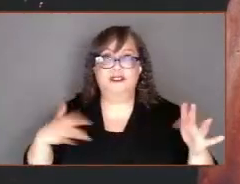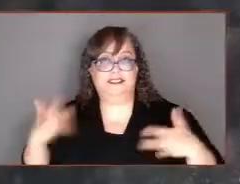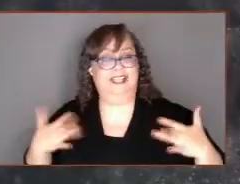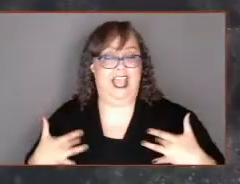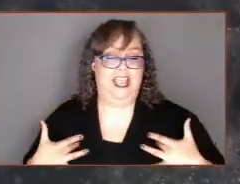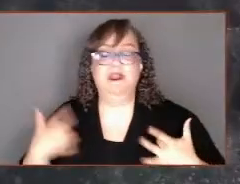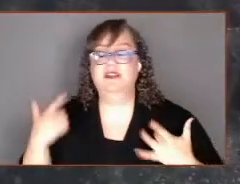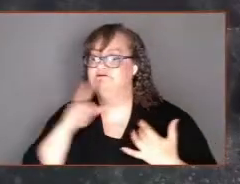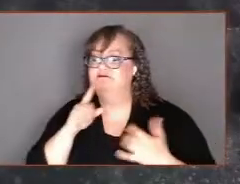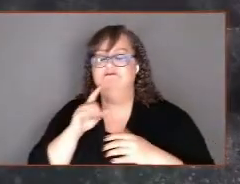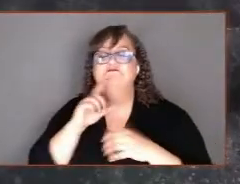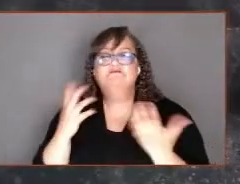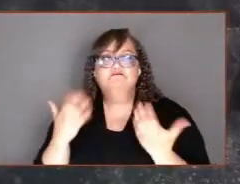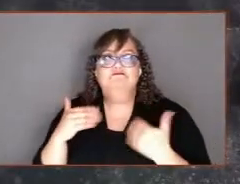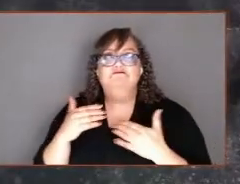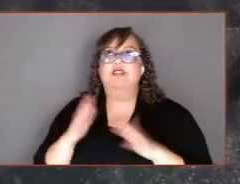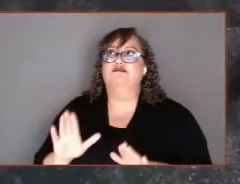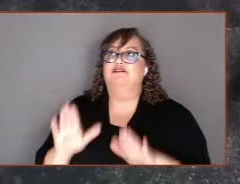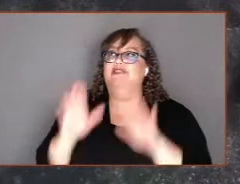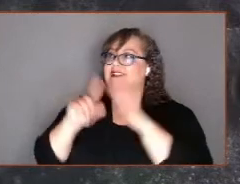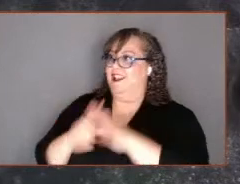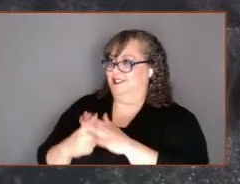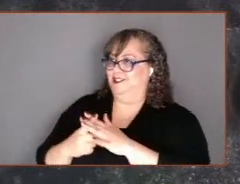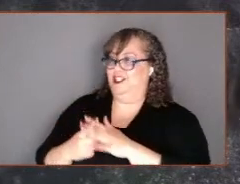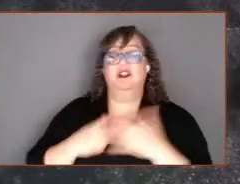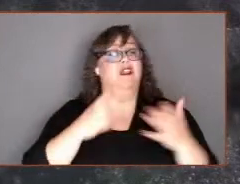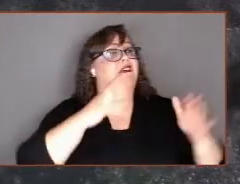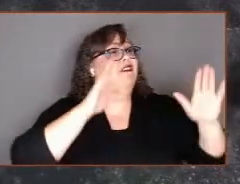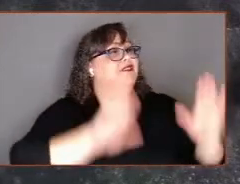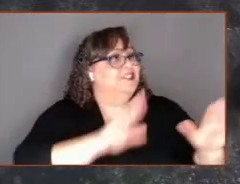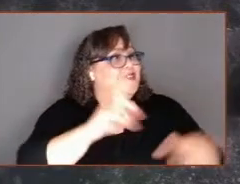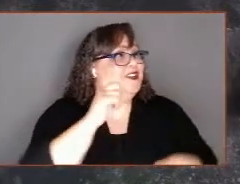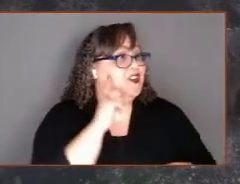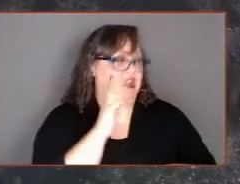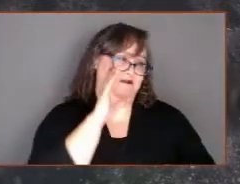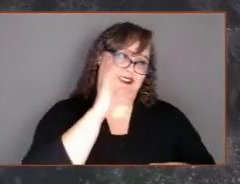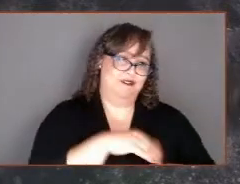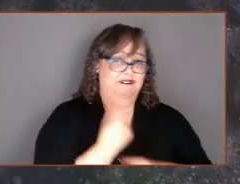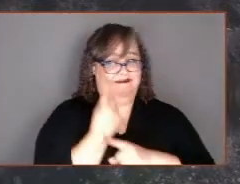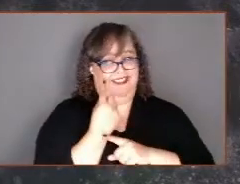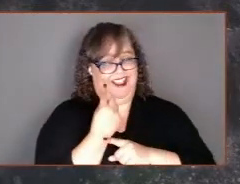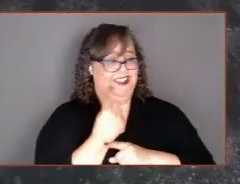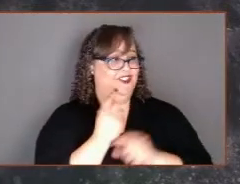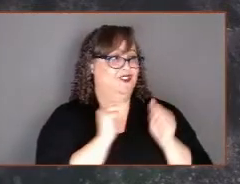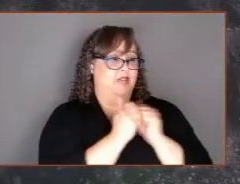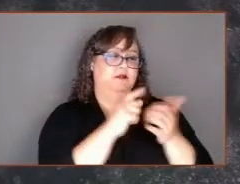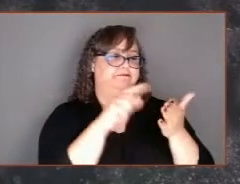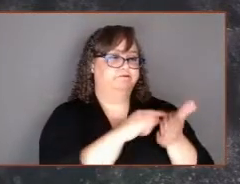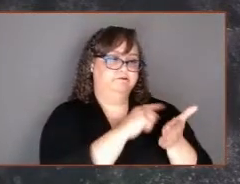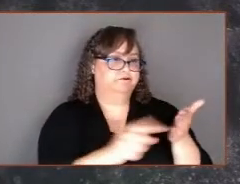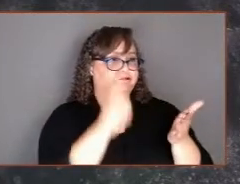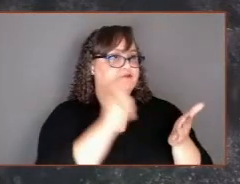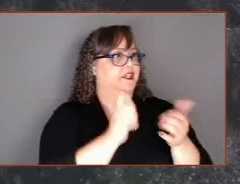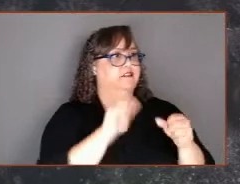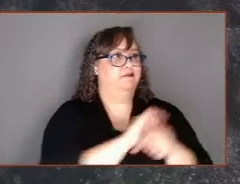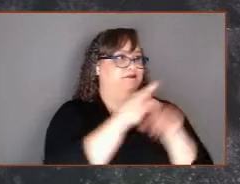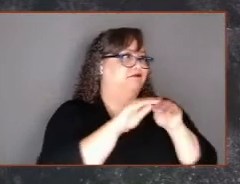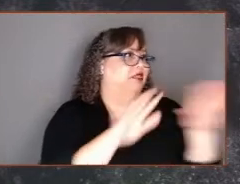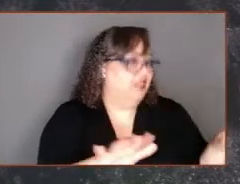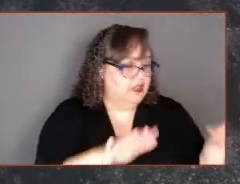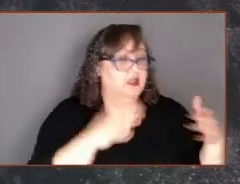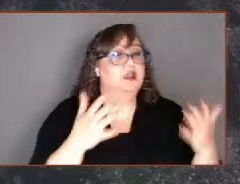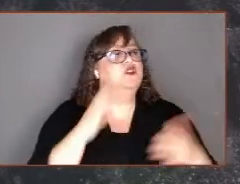so great to hear. And I know, especially because I understand that last year's competition was canceled due to the pandemic. And so I know for you, it